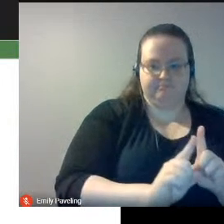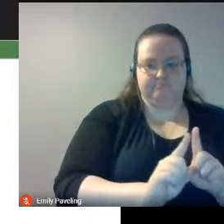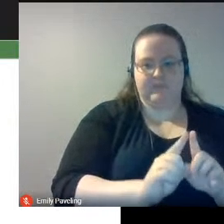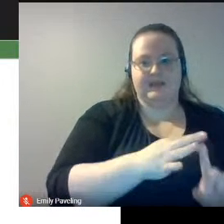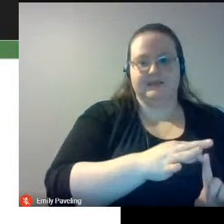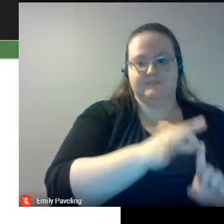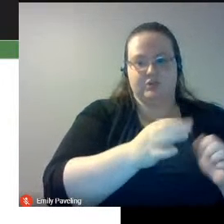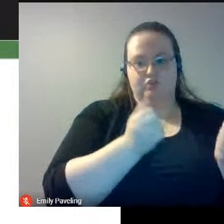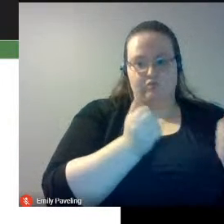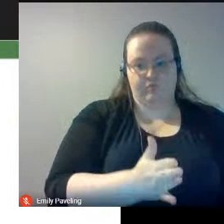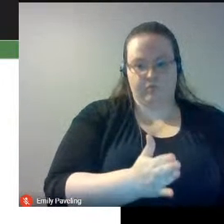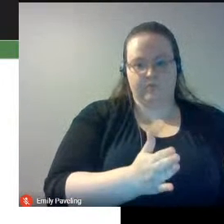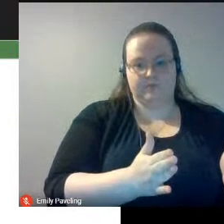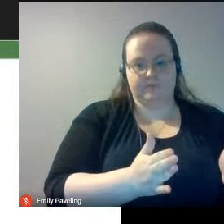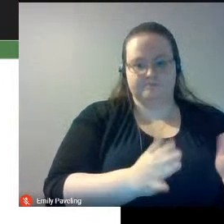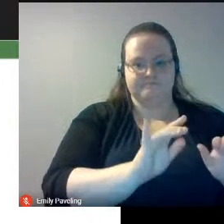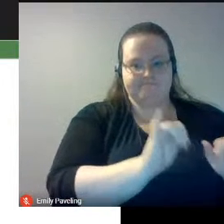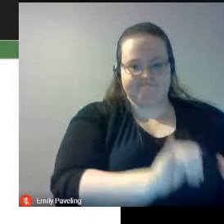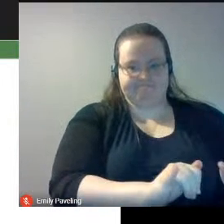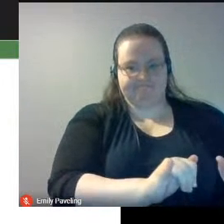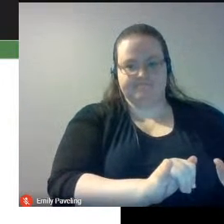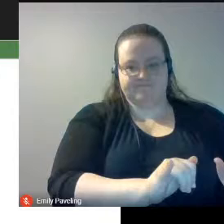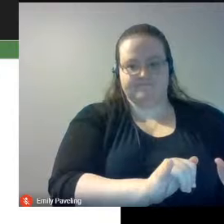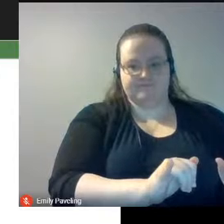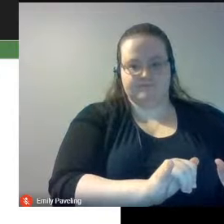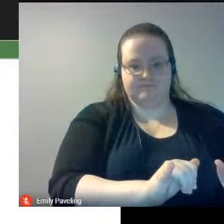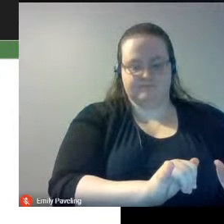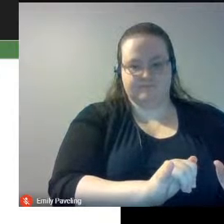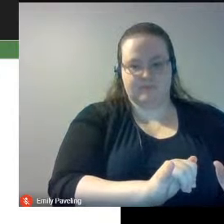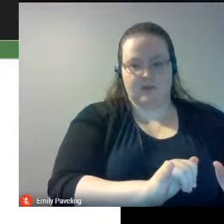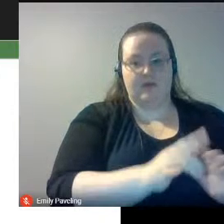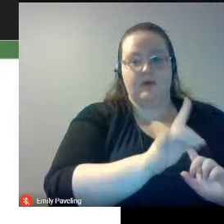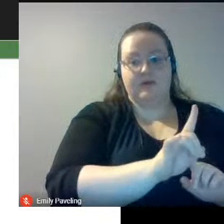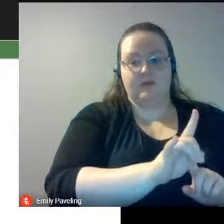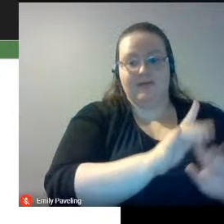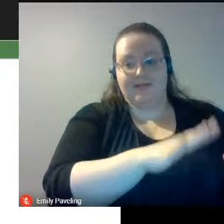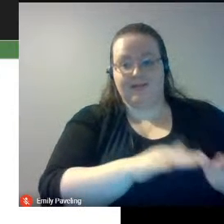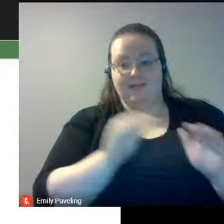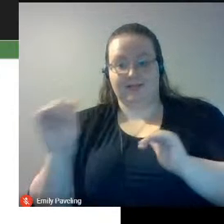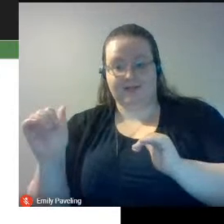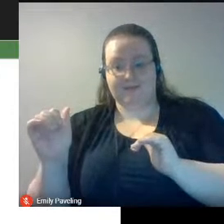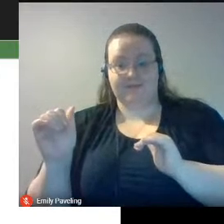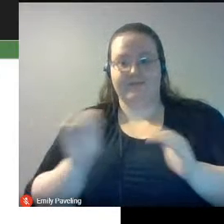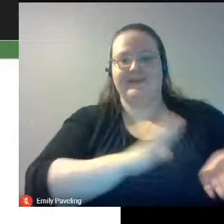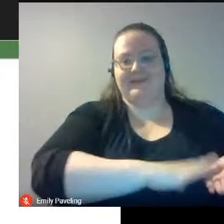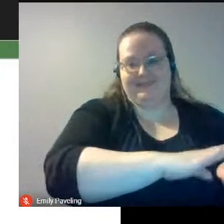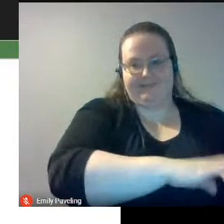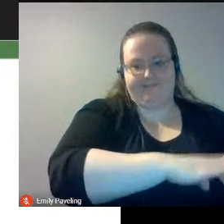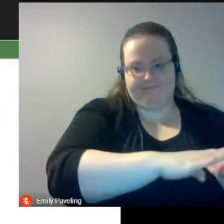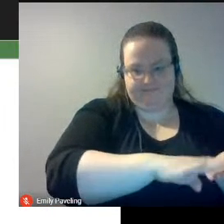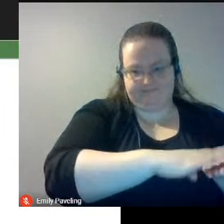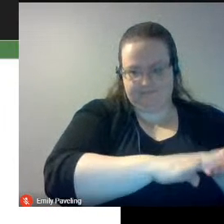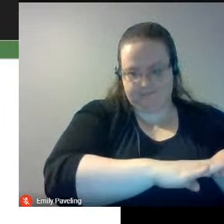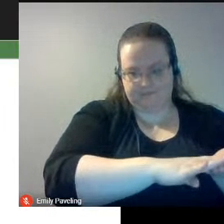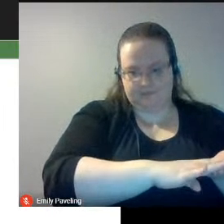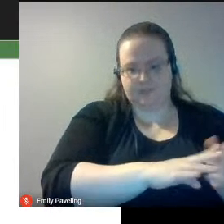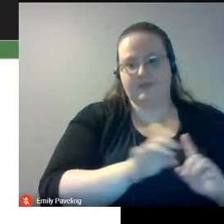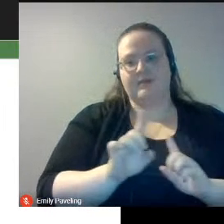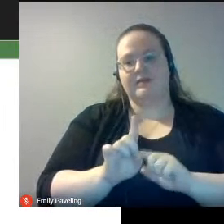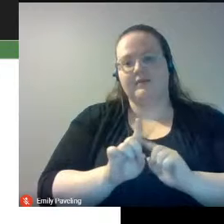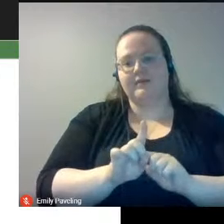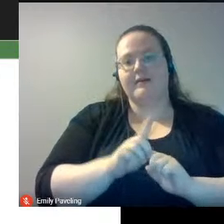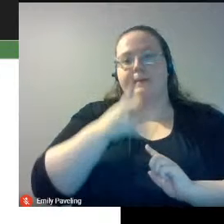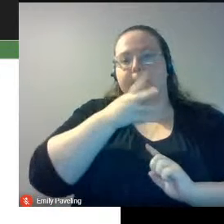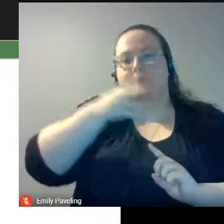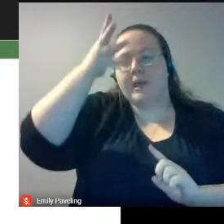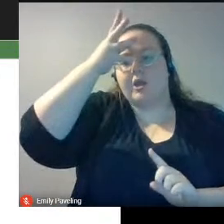designated room or space, which they should disinfect once the student leaves. The student's parent or guardian should be contacted